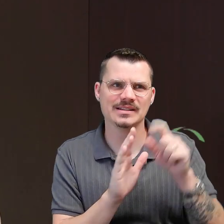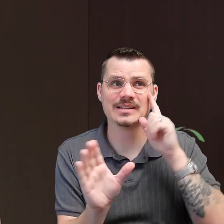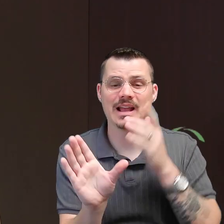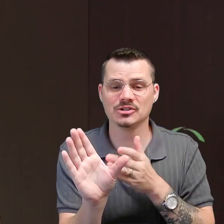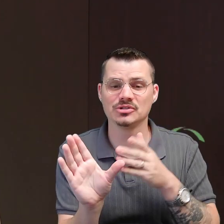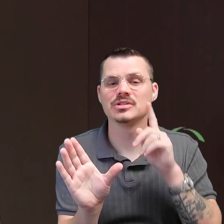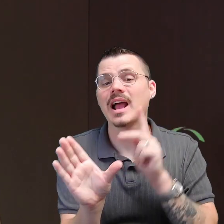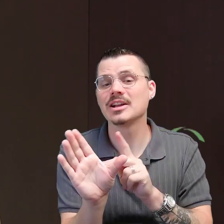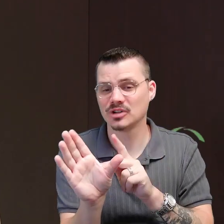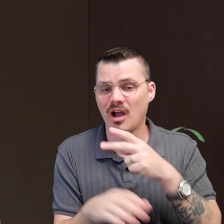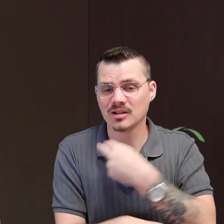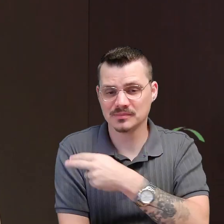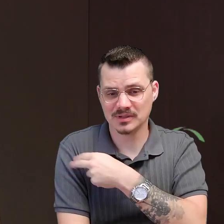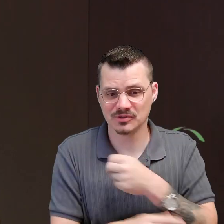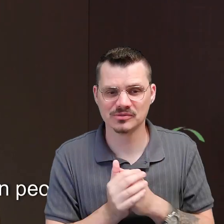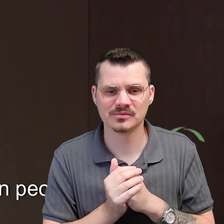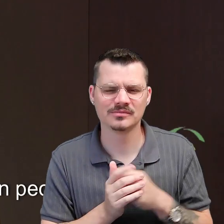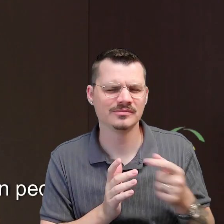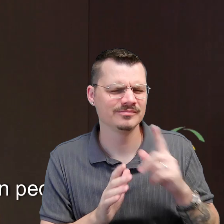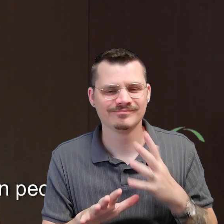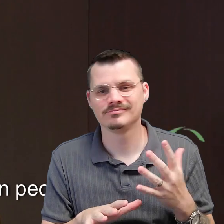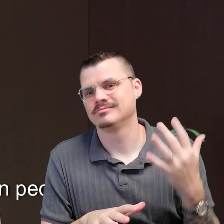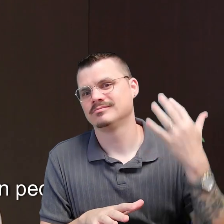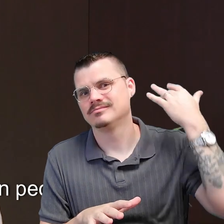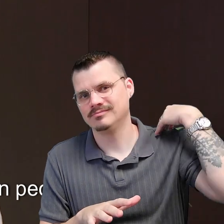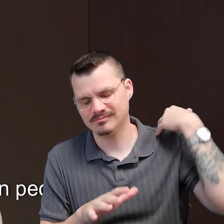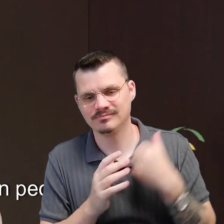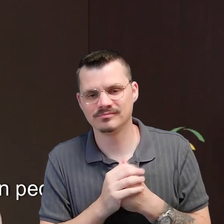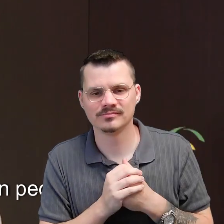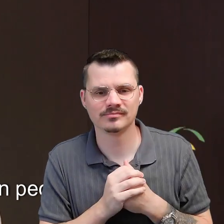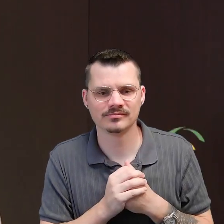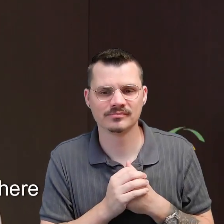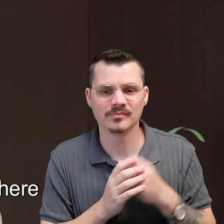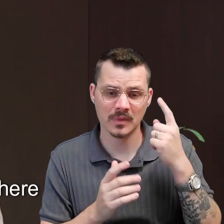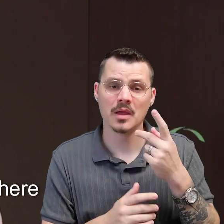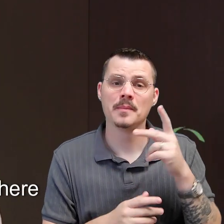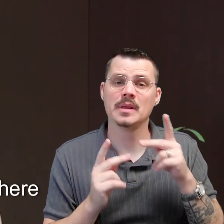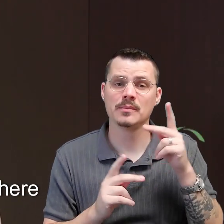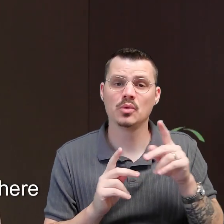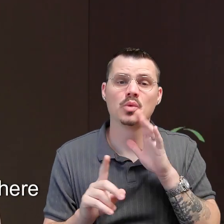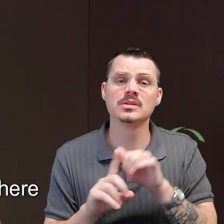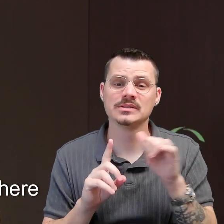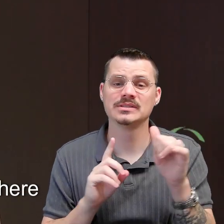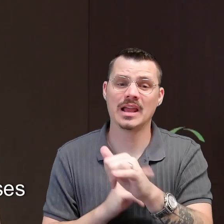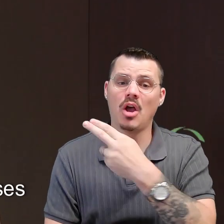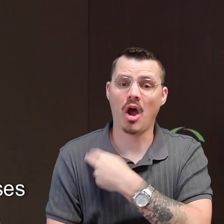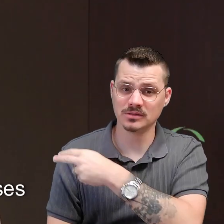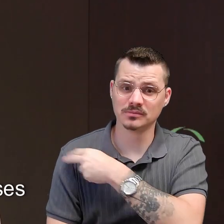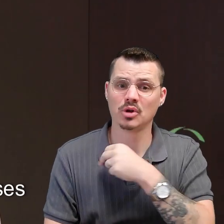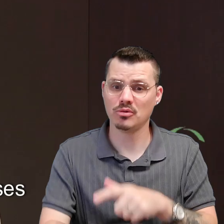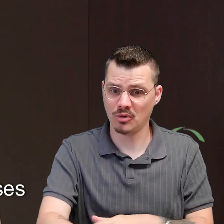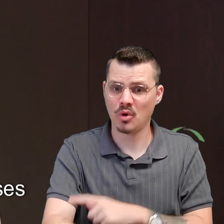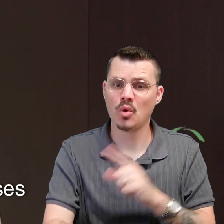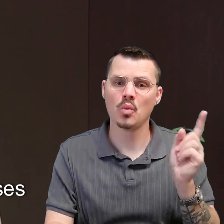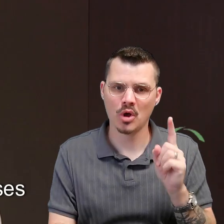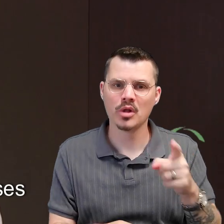psychiatric hospital was, this was back a number of years ago when people were in the hospital long enough to where it made sense for